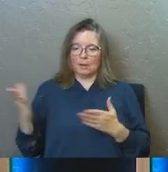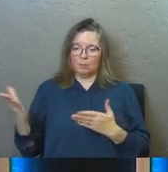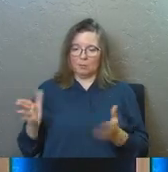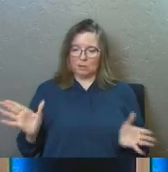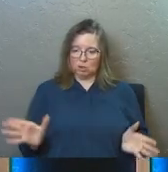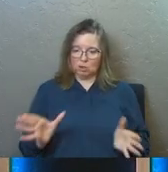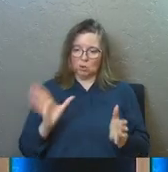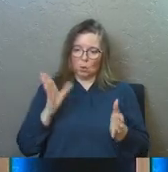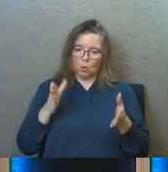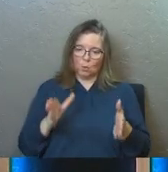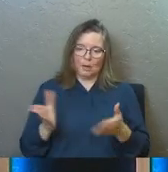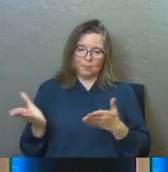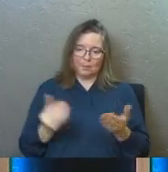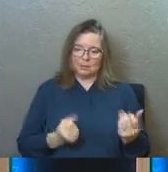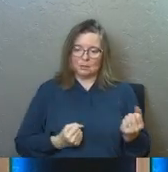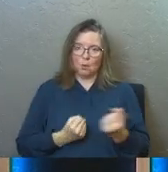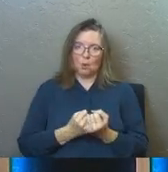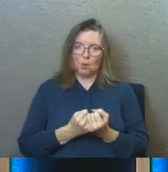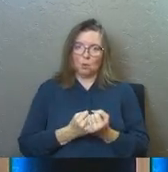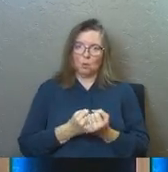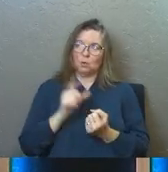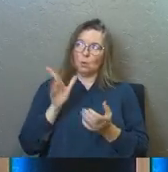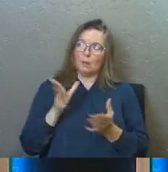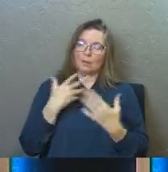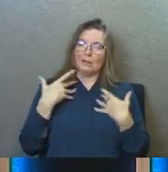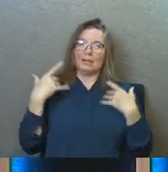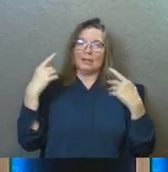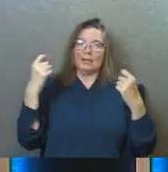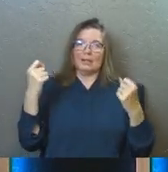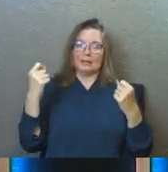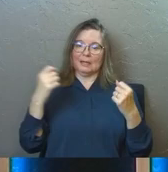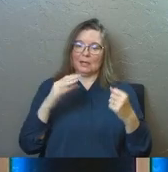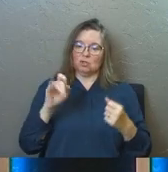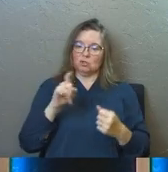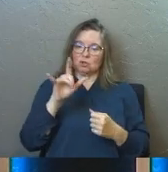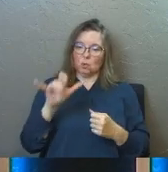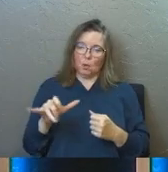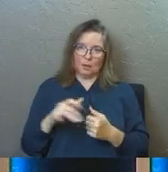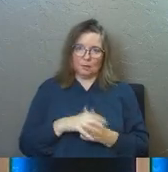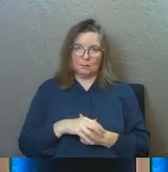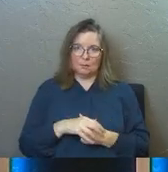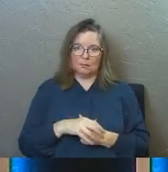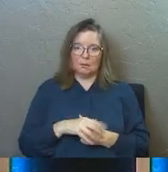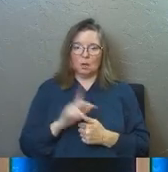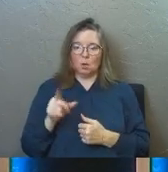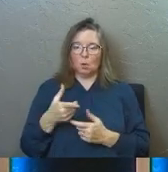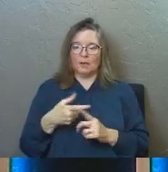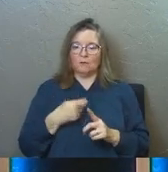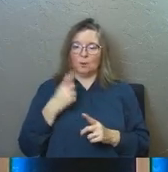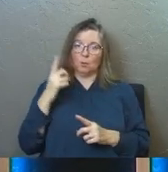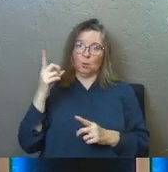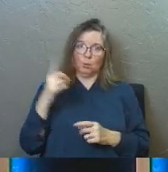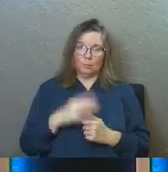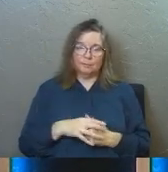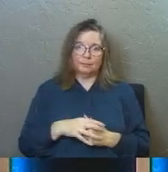brings encouragement. Your way, it brings support. Your way brings healing, and it brings joy, God. And it can only come from